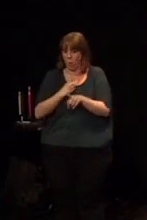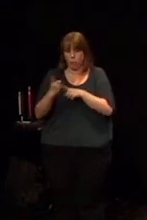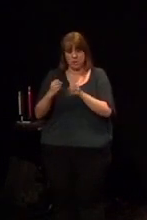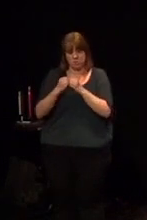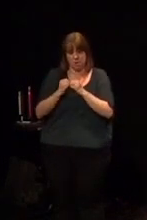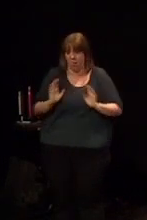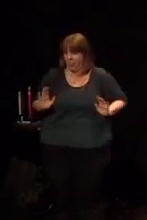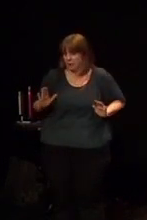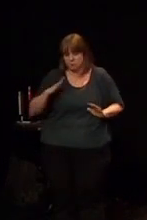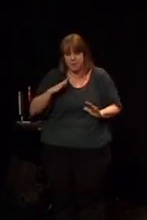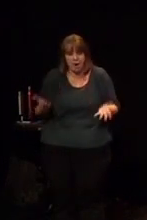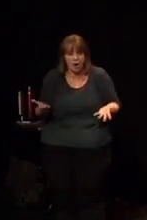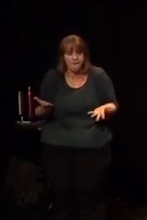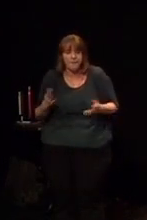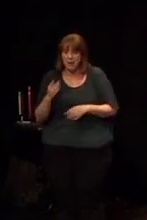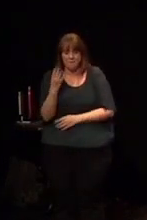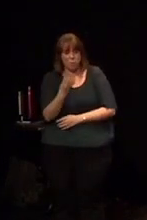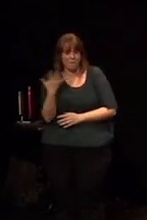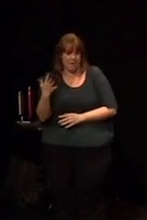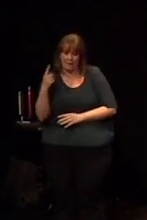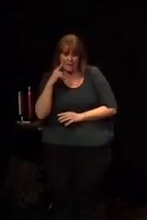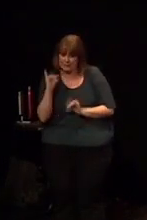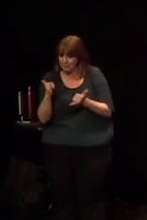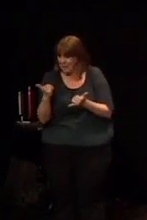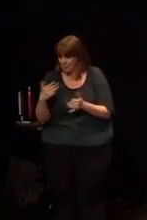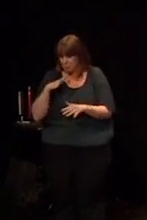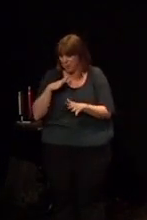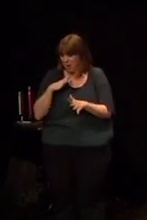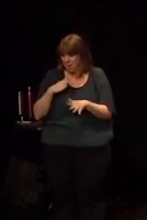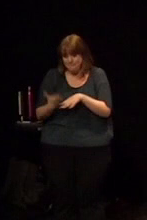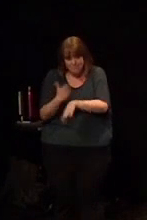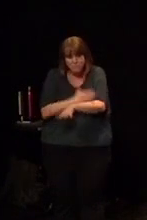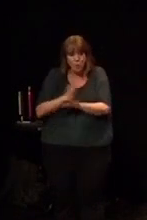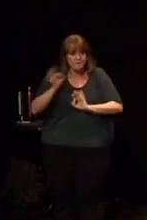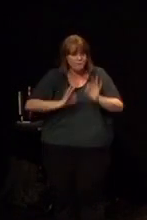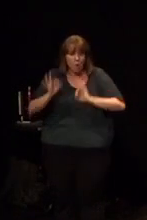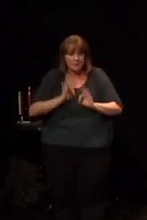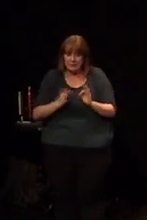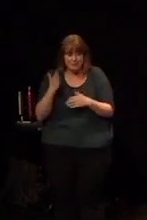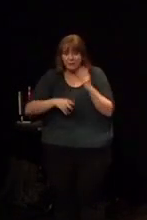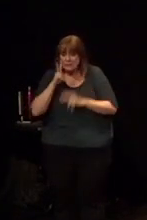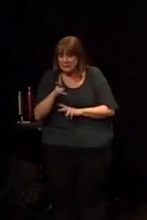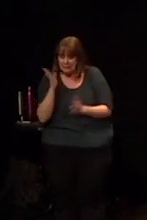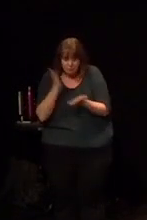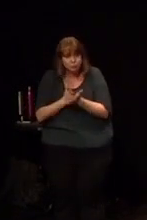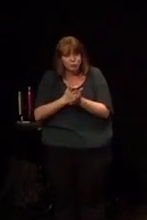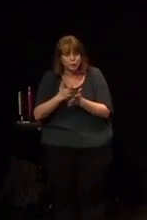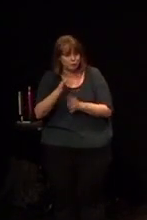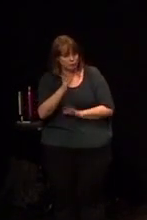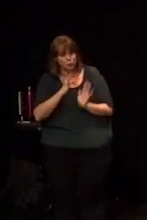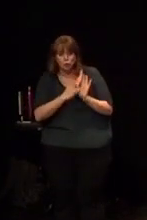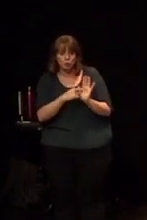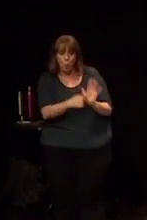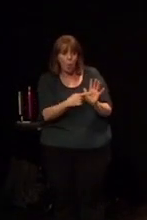some interpreters get maybe 4-5 day preparation before they actually then, but not in the show. So a lot of them panic.